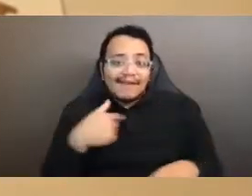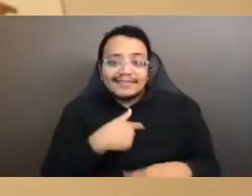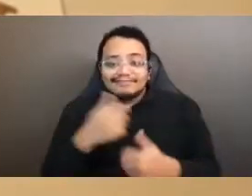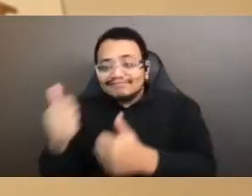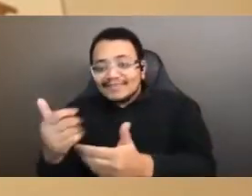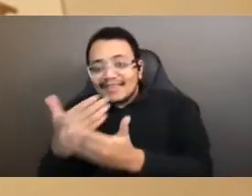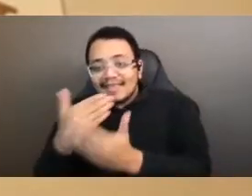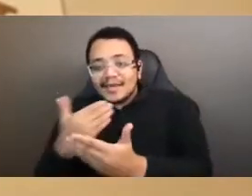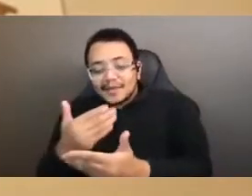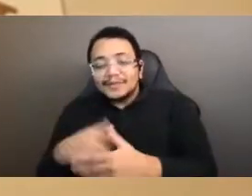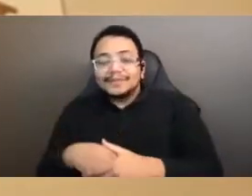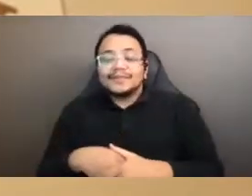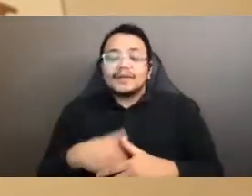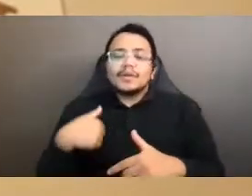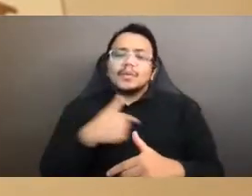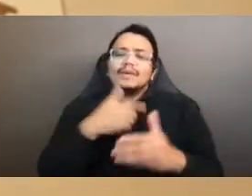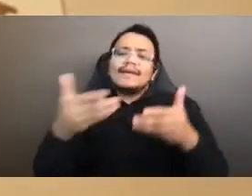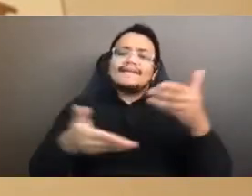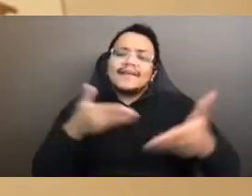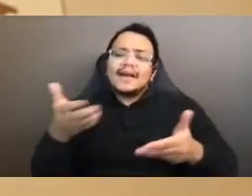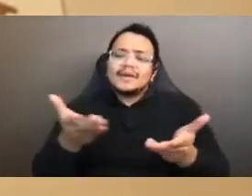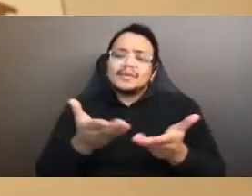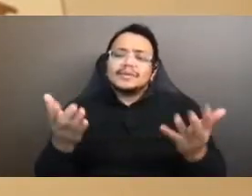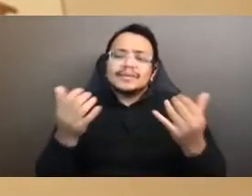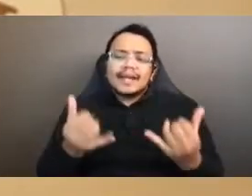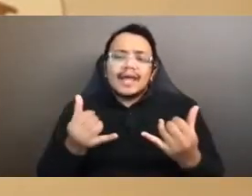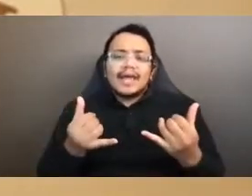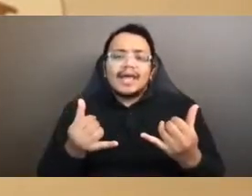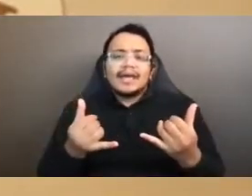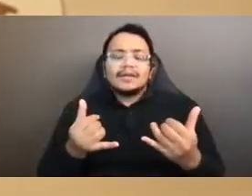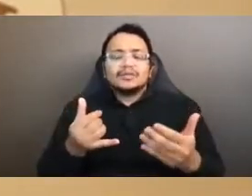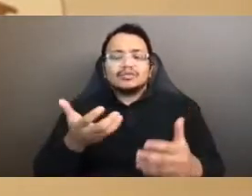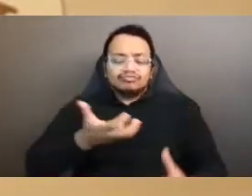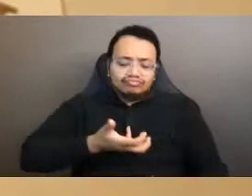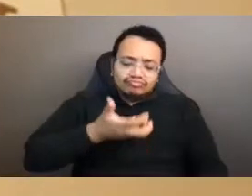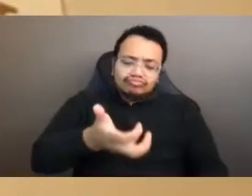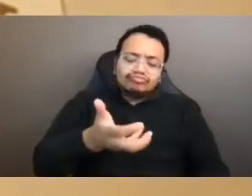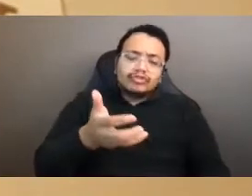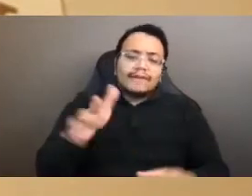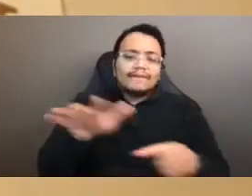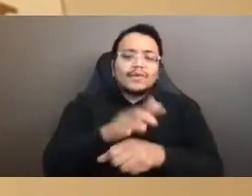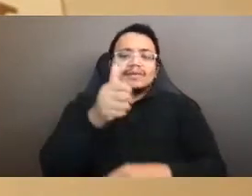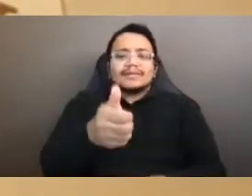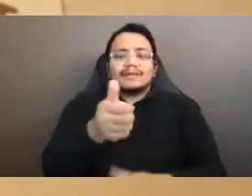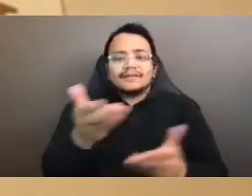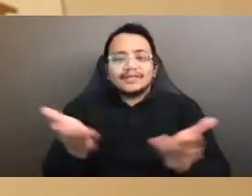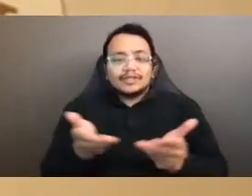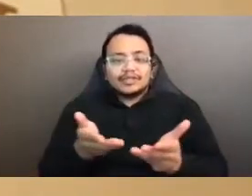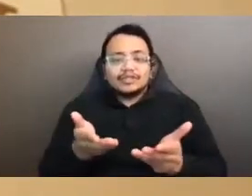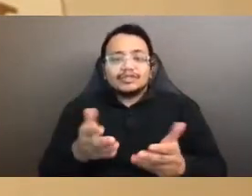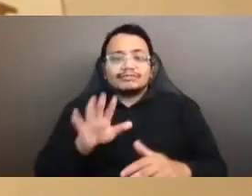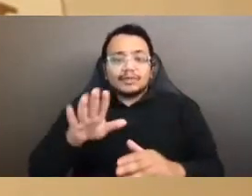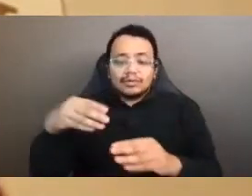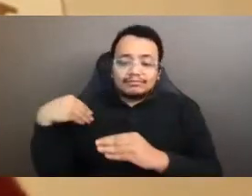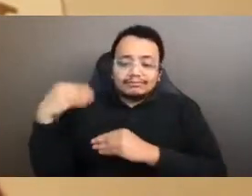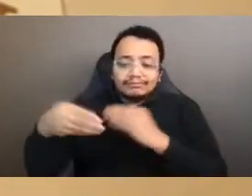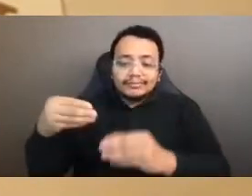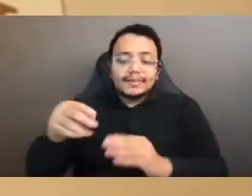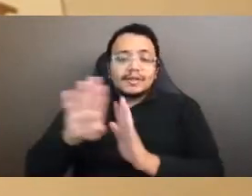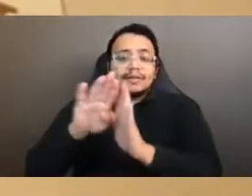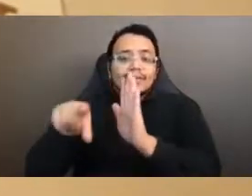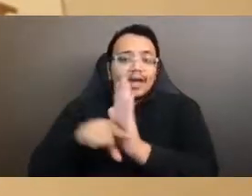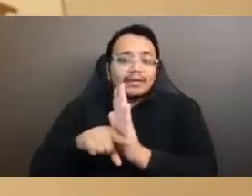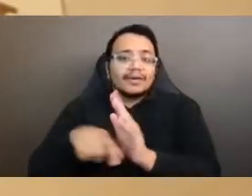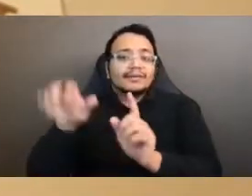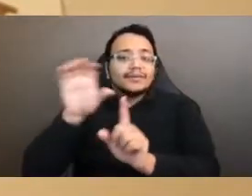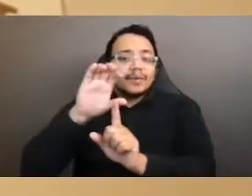like Clinique said, we're inviting you in this time right now to go ahead and bring your full selves in. Your lineage from your respective